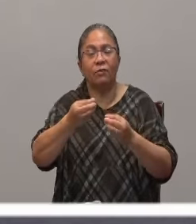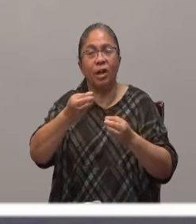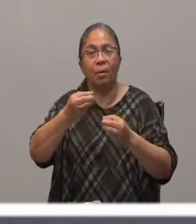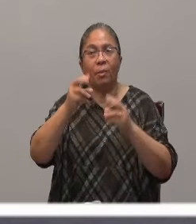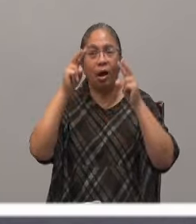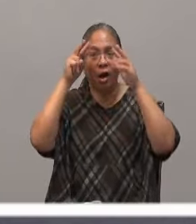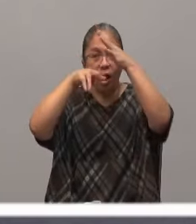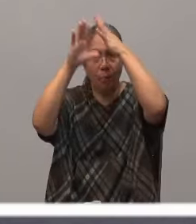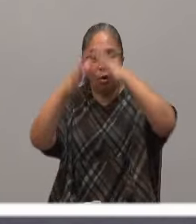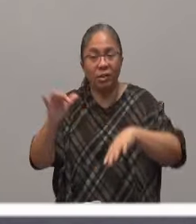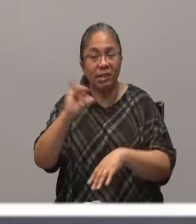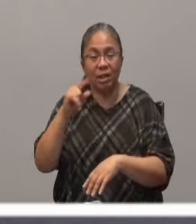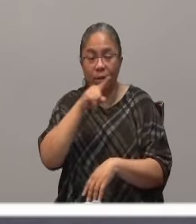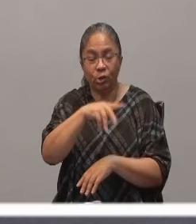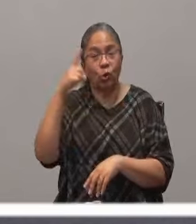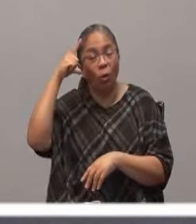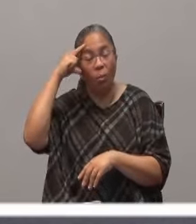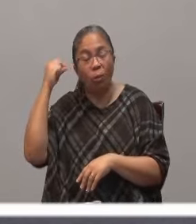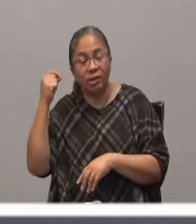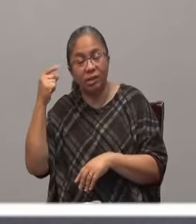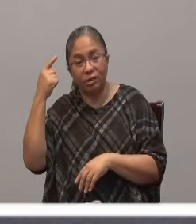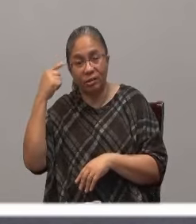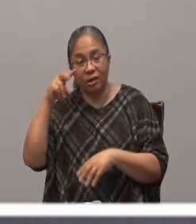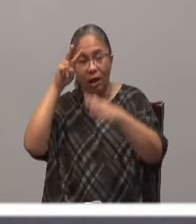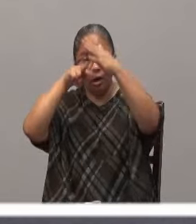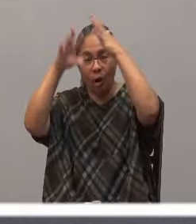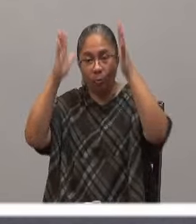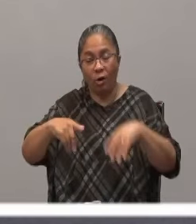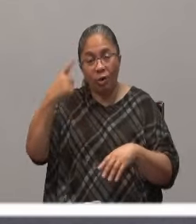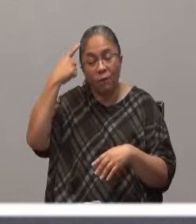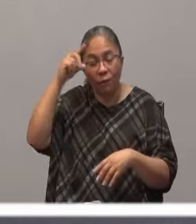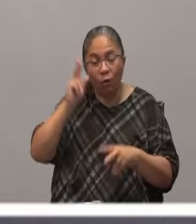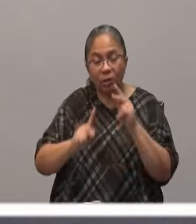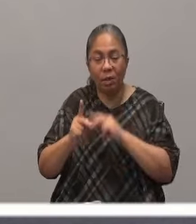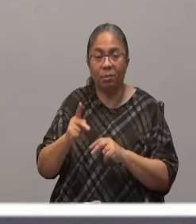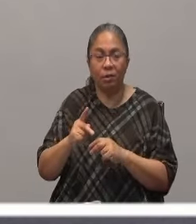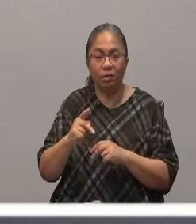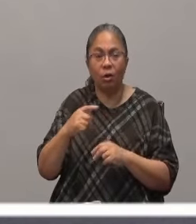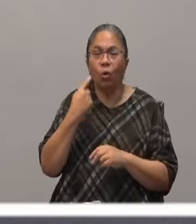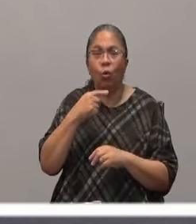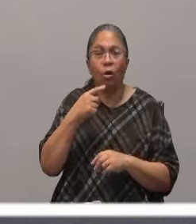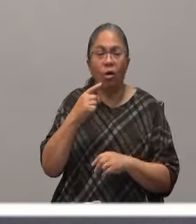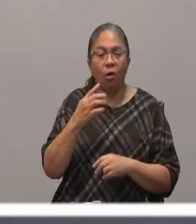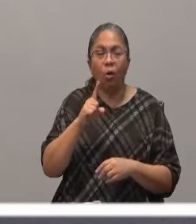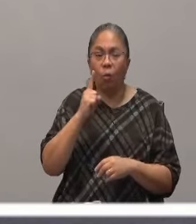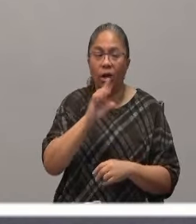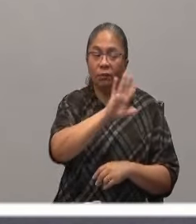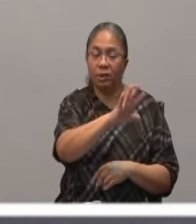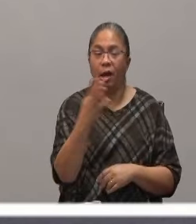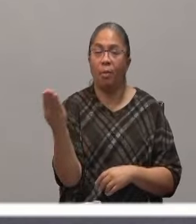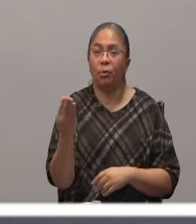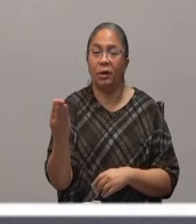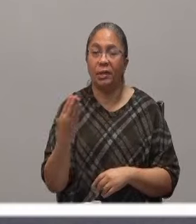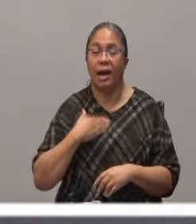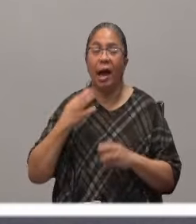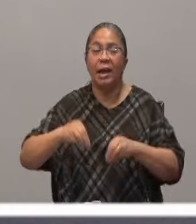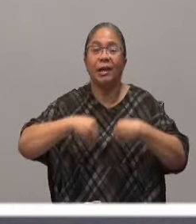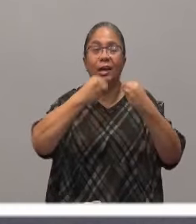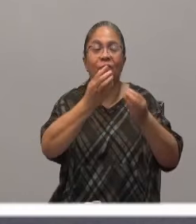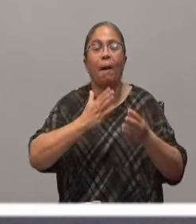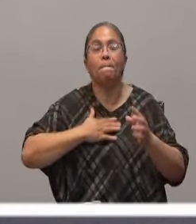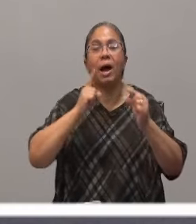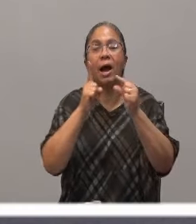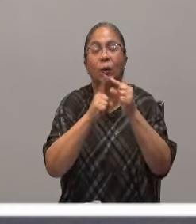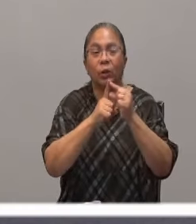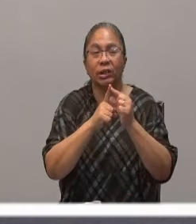like yourself for them from their own brothers, and I will put my words into his mouth,